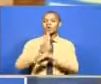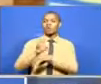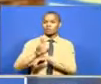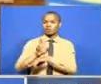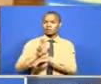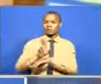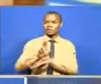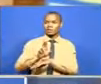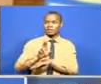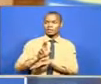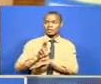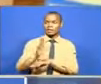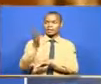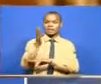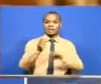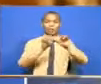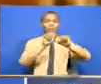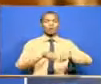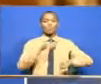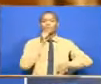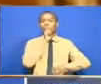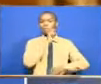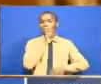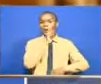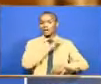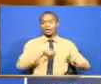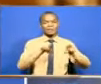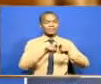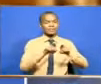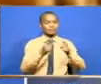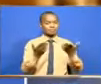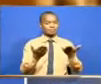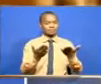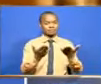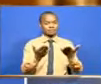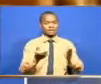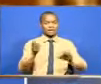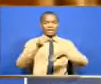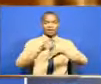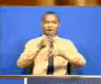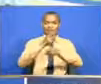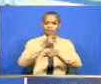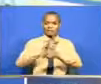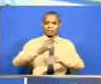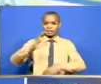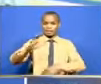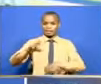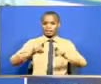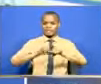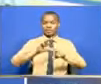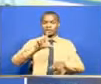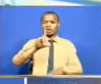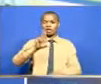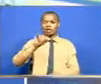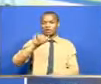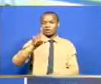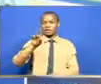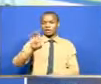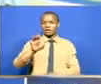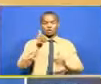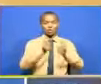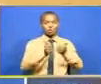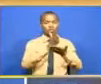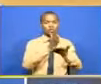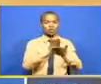plant to brush his teeth. A research on the weed found the presence of vitamin C and chloride, which aid in dental